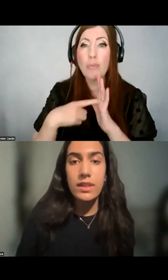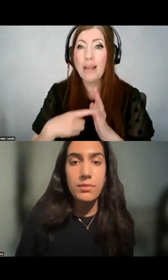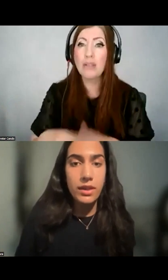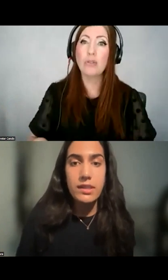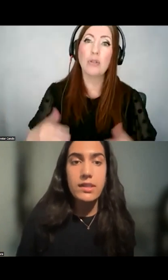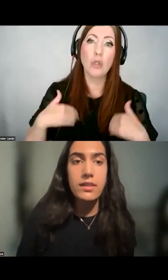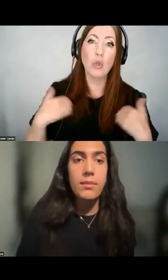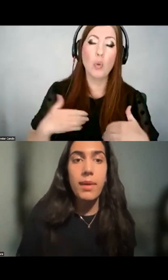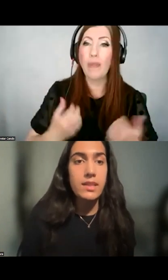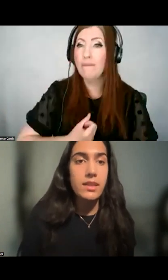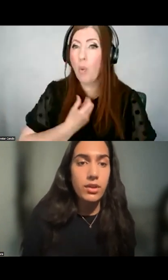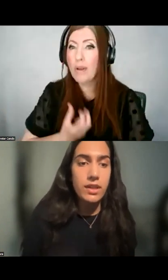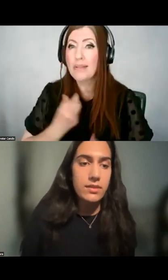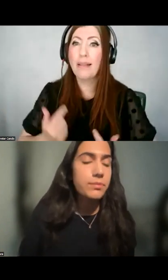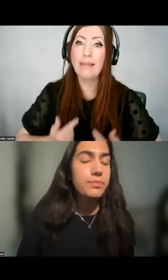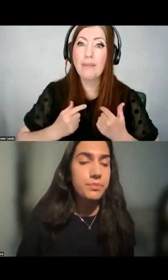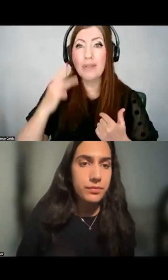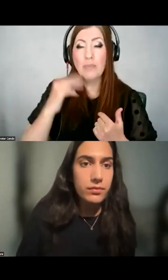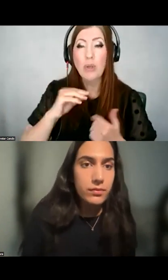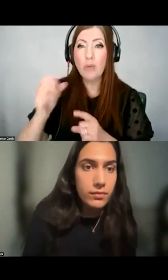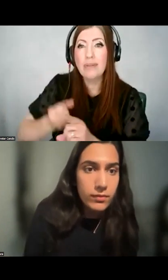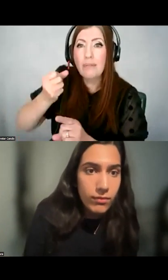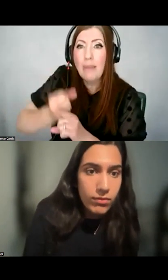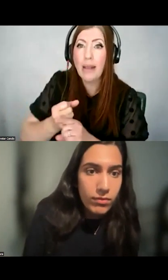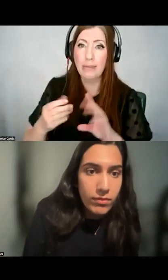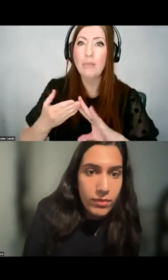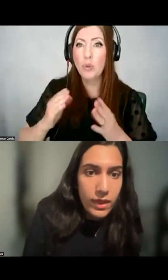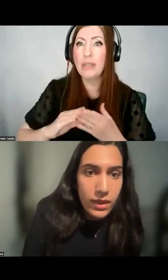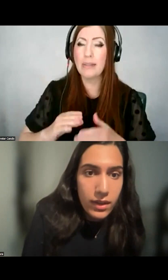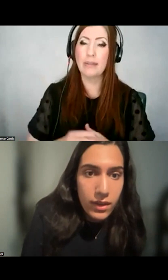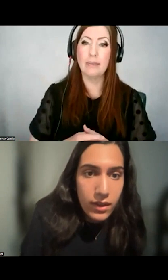with lived experiences in impacted communities.